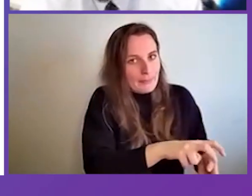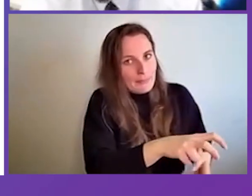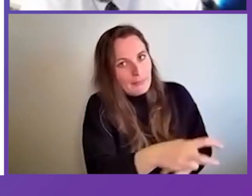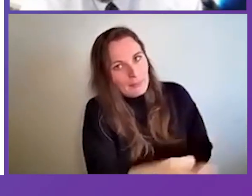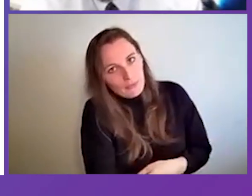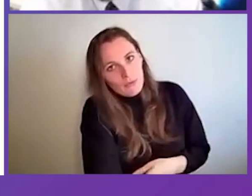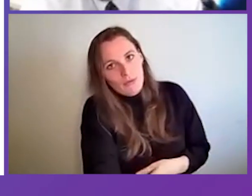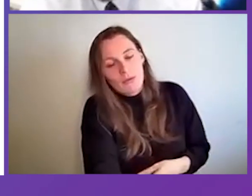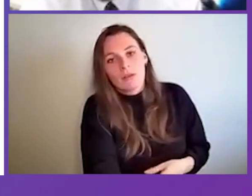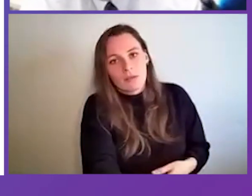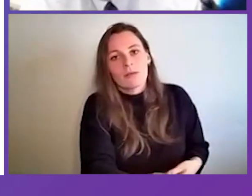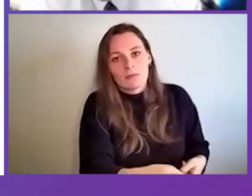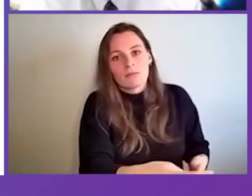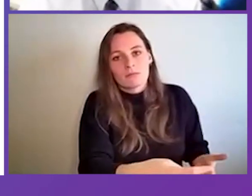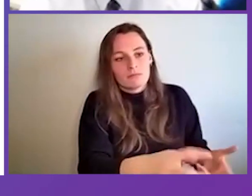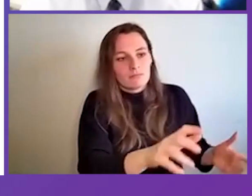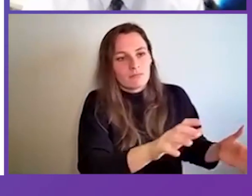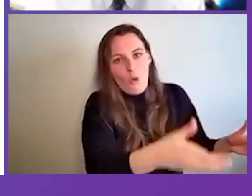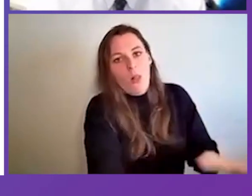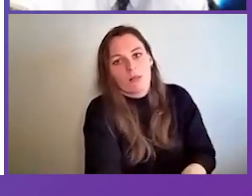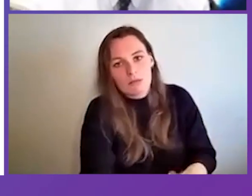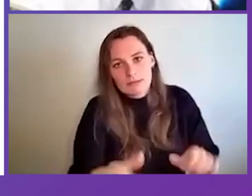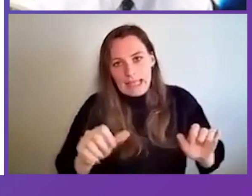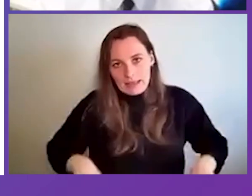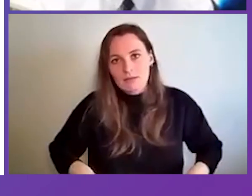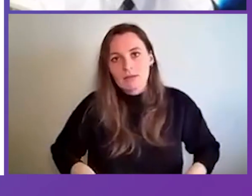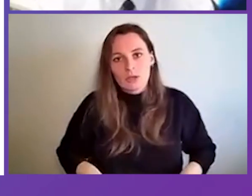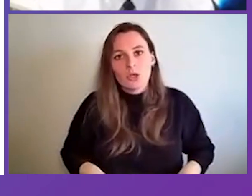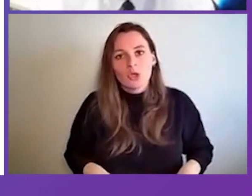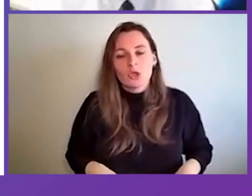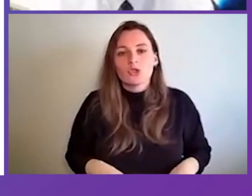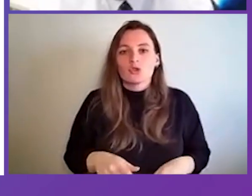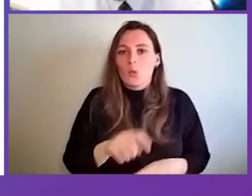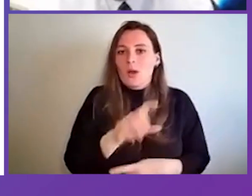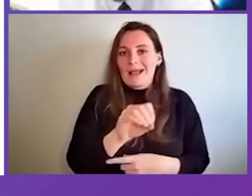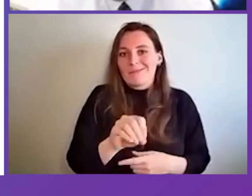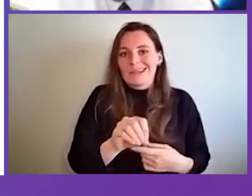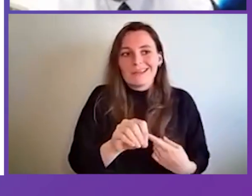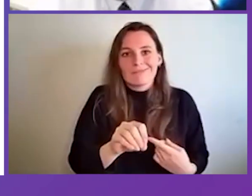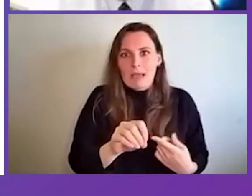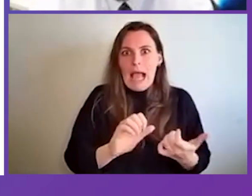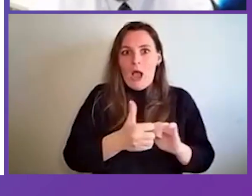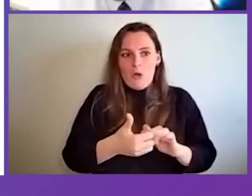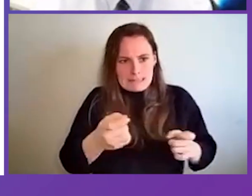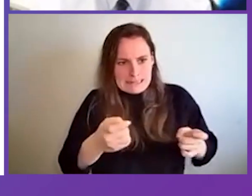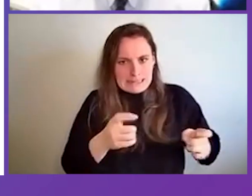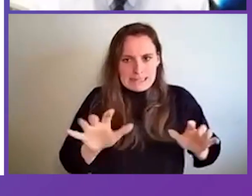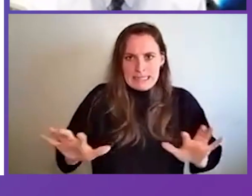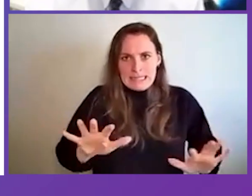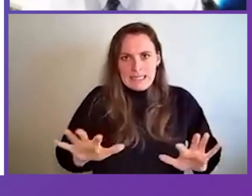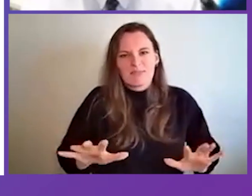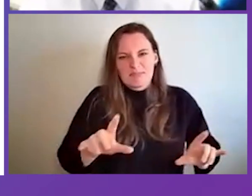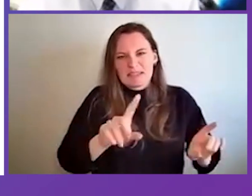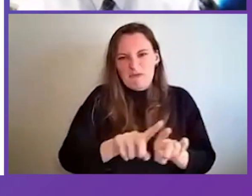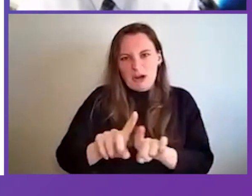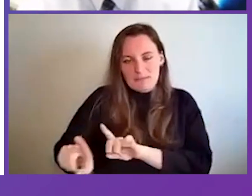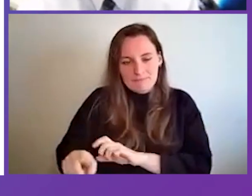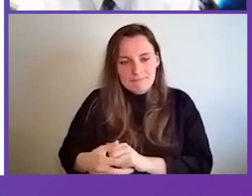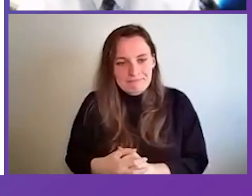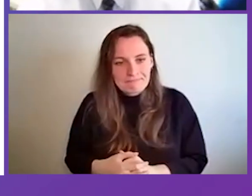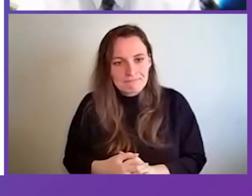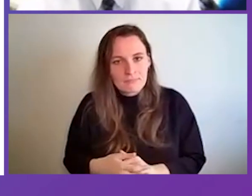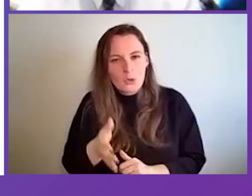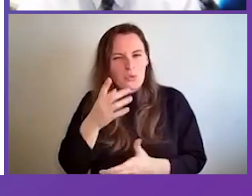both issues that different airlines deal with differently. We'll talk about that more in a bit. There are